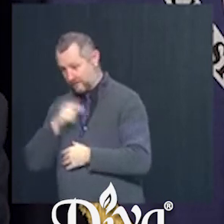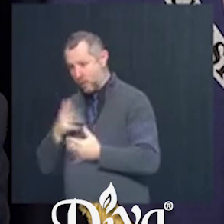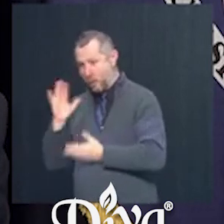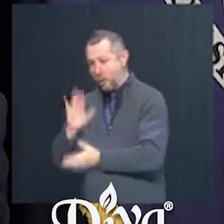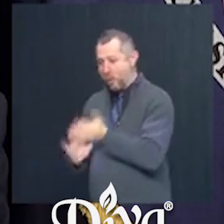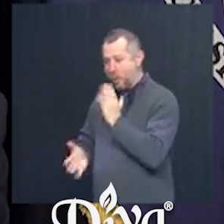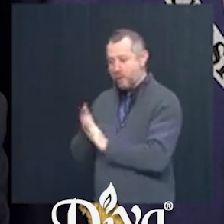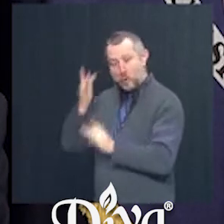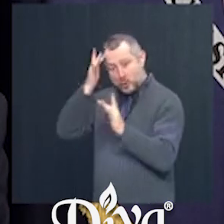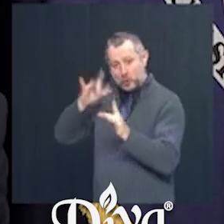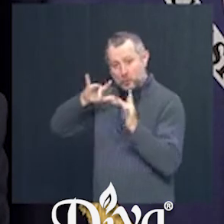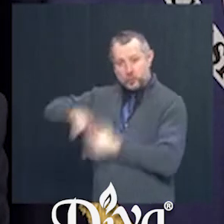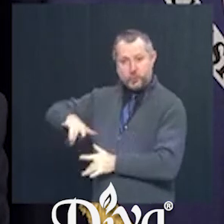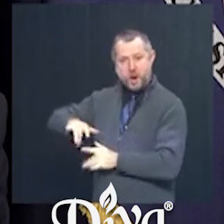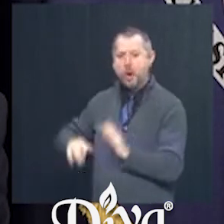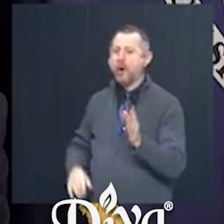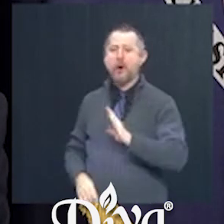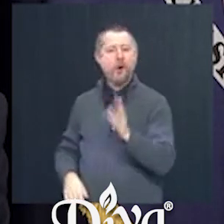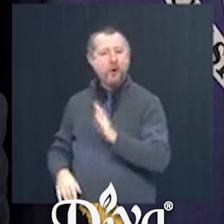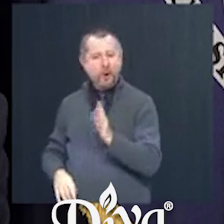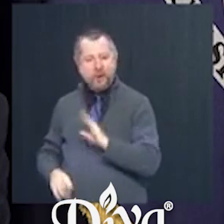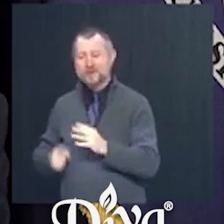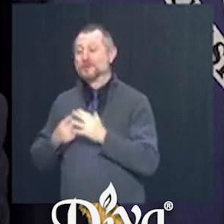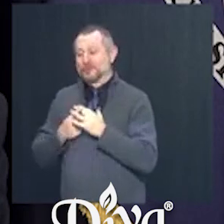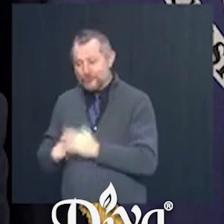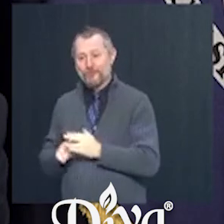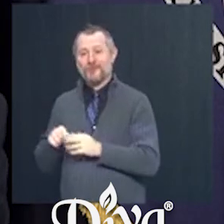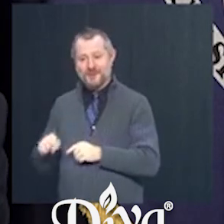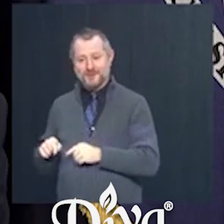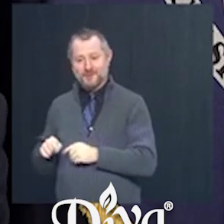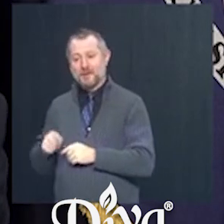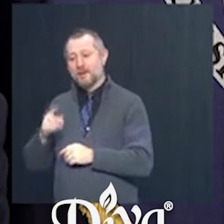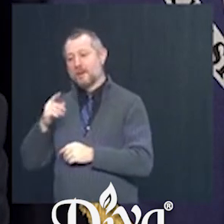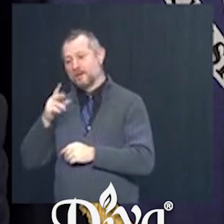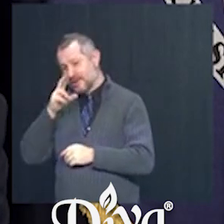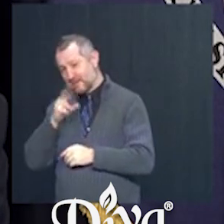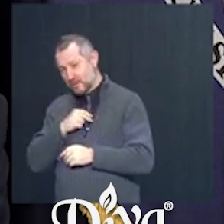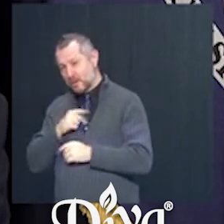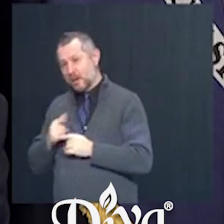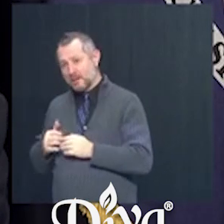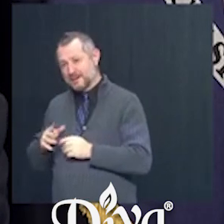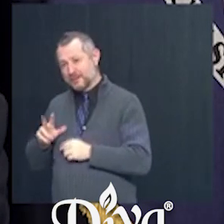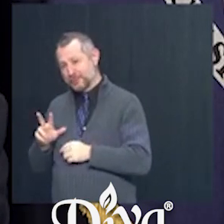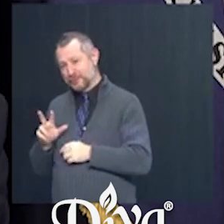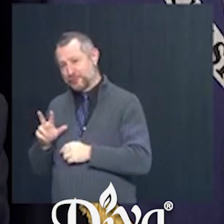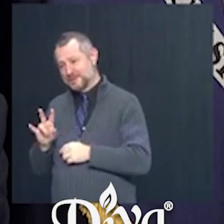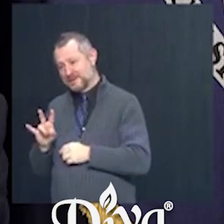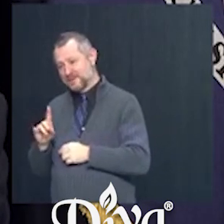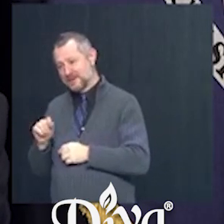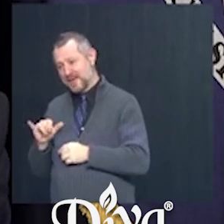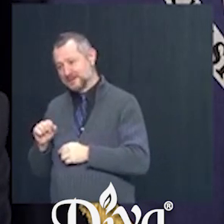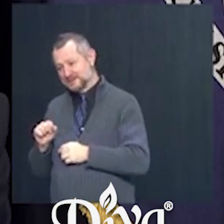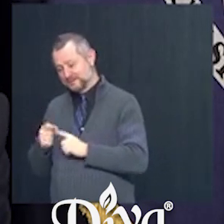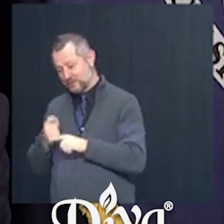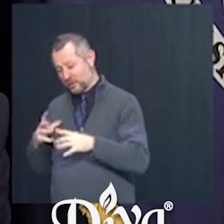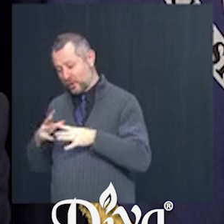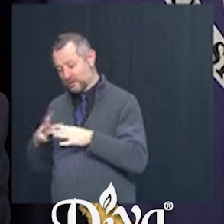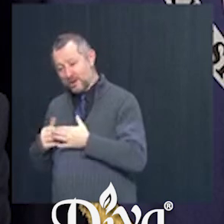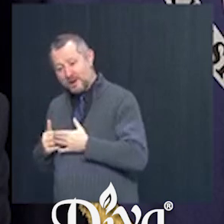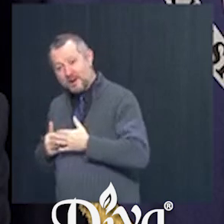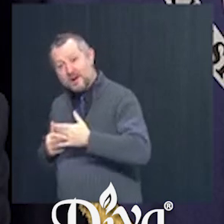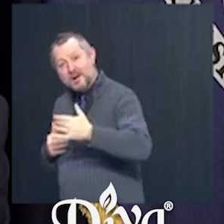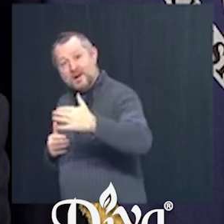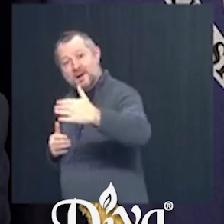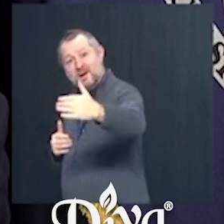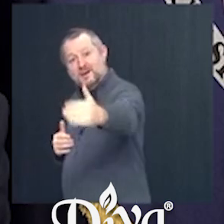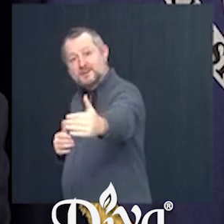not Thanksgiving, it's the beginning of 37 days of a holiday season. And if you